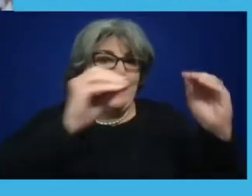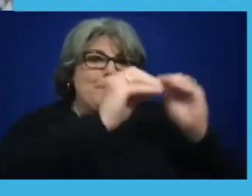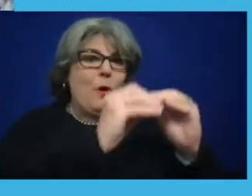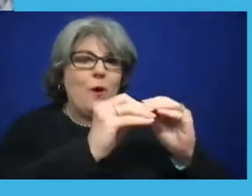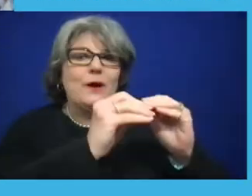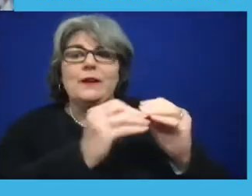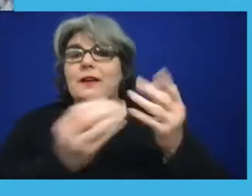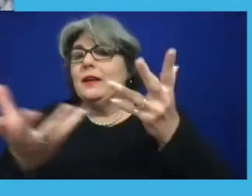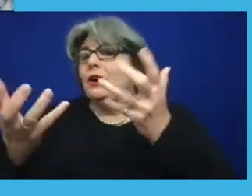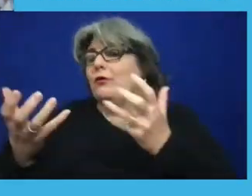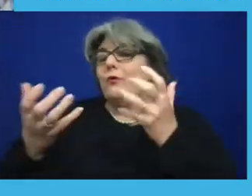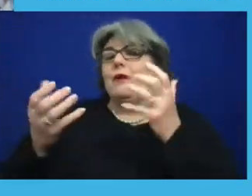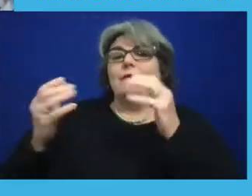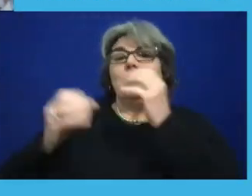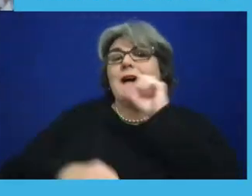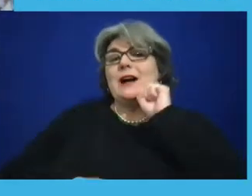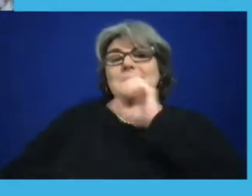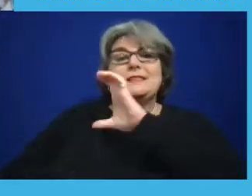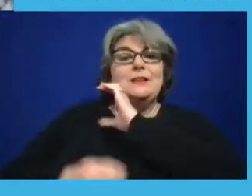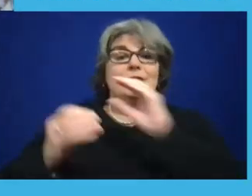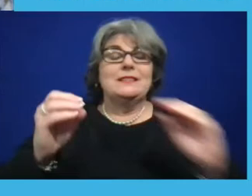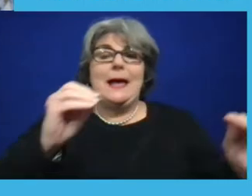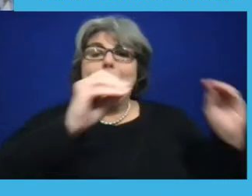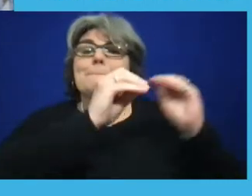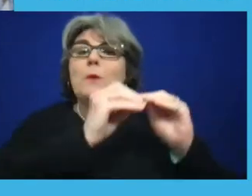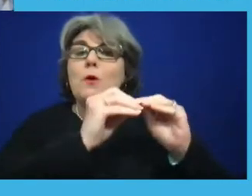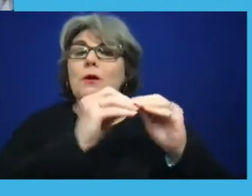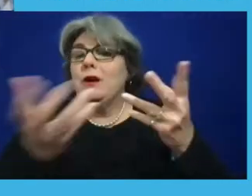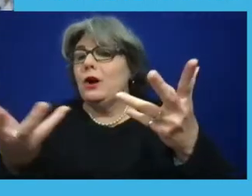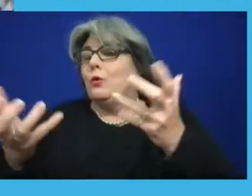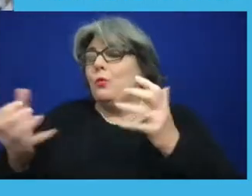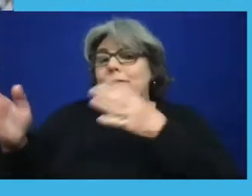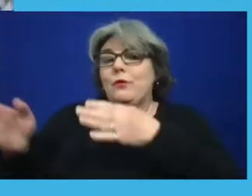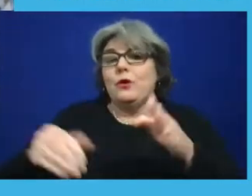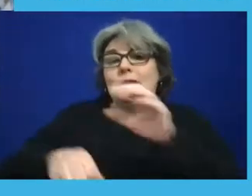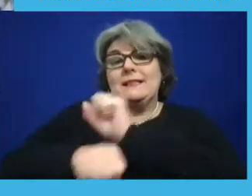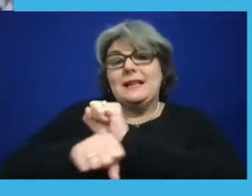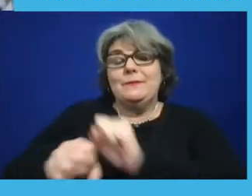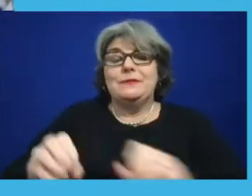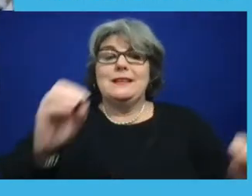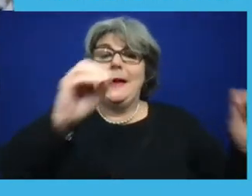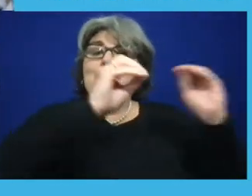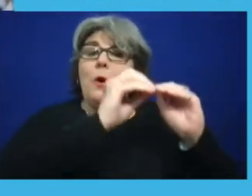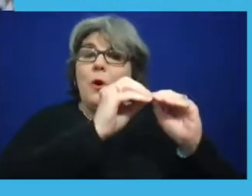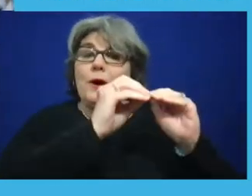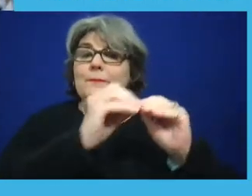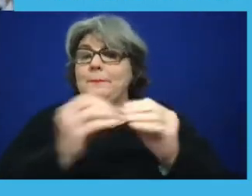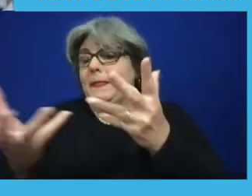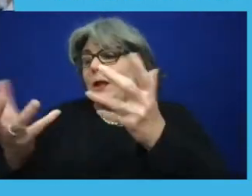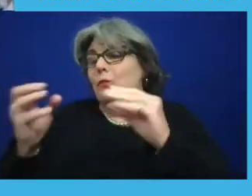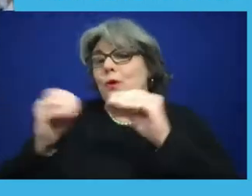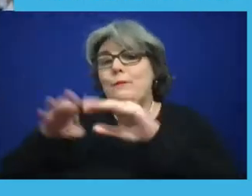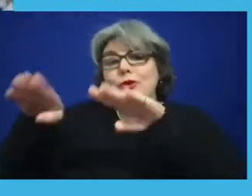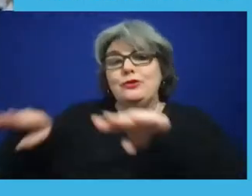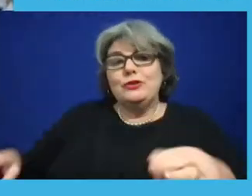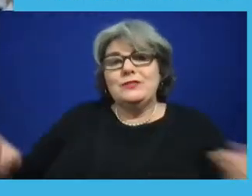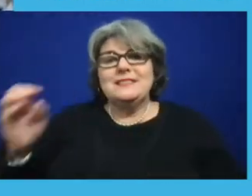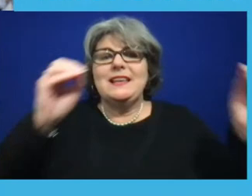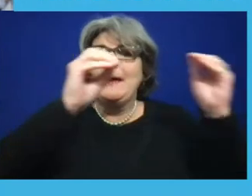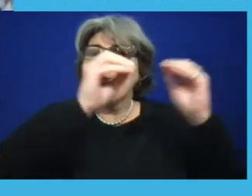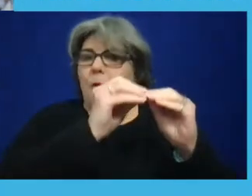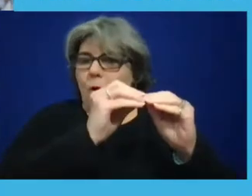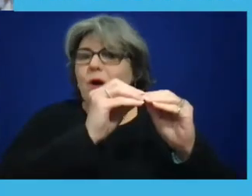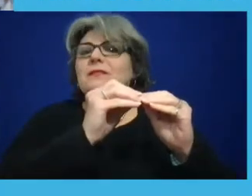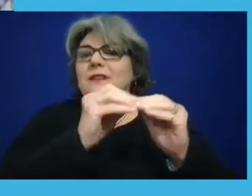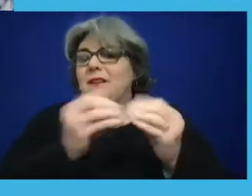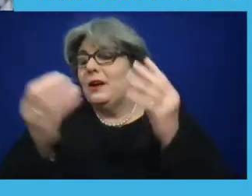say more. More. If you want more freedom in our community, say more. More. If you want more for our seniors, say more. More. If you want more for organized